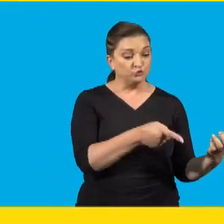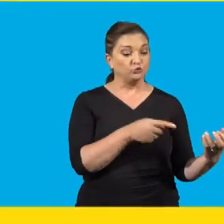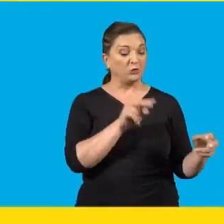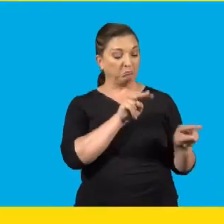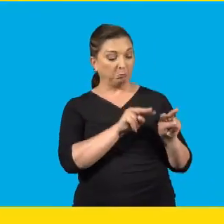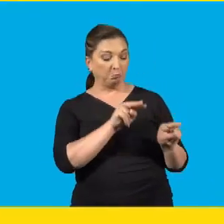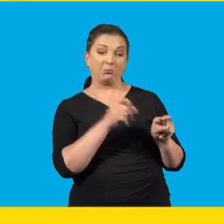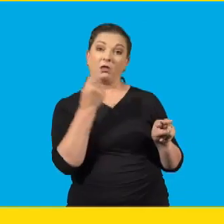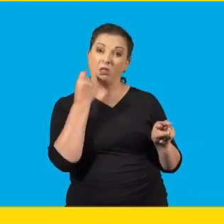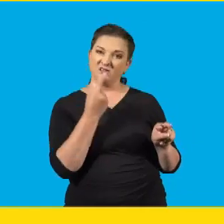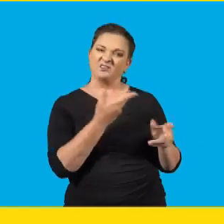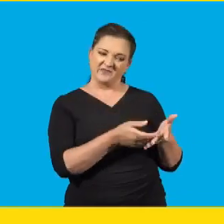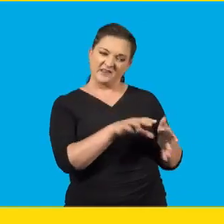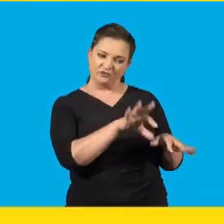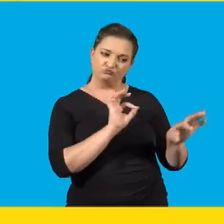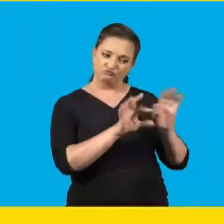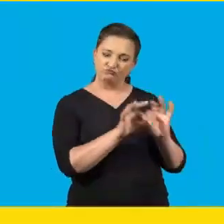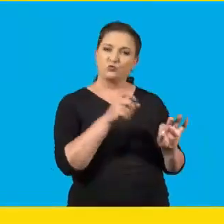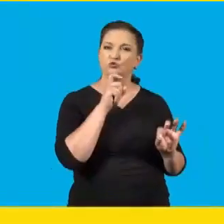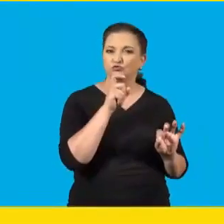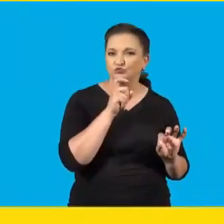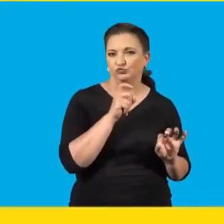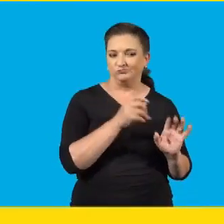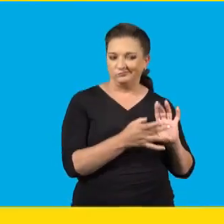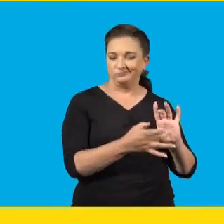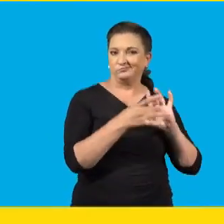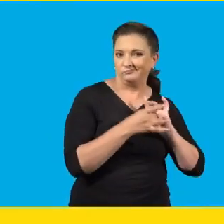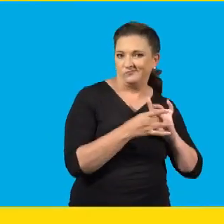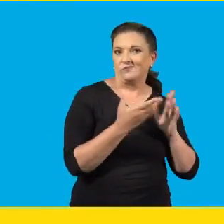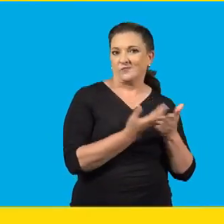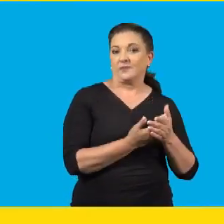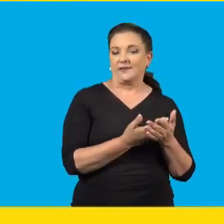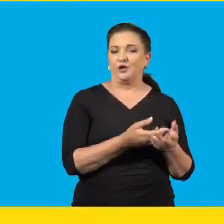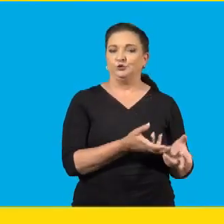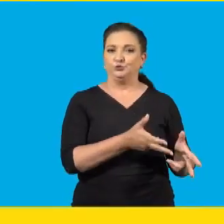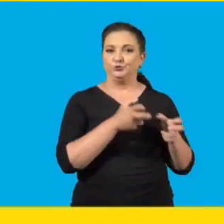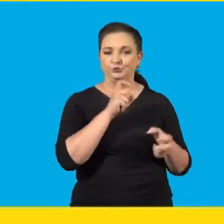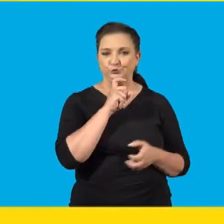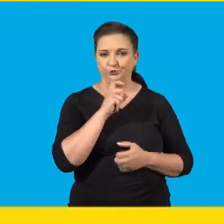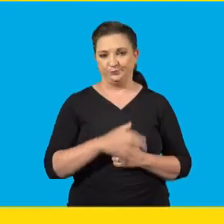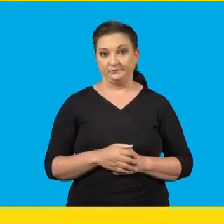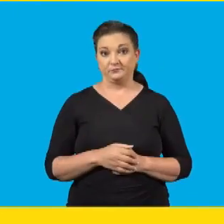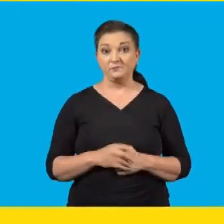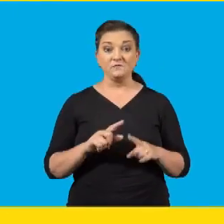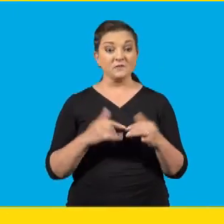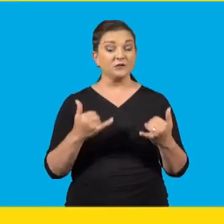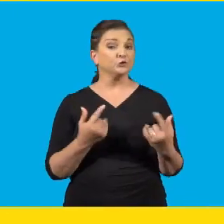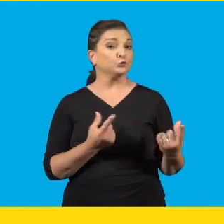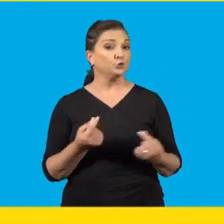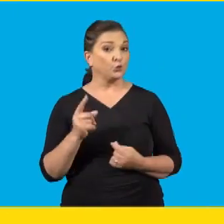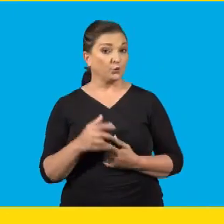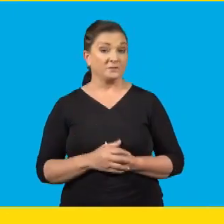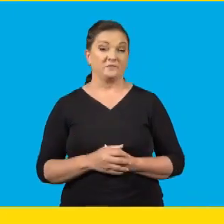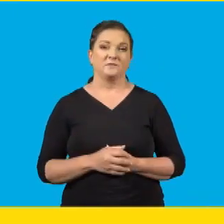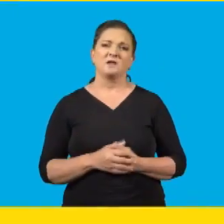and use relevant evidence from the sources so that you can do very, very well in your exams. So now